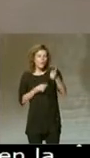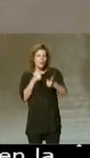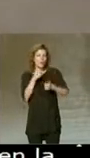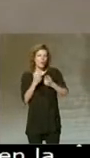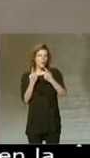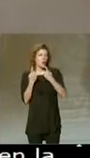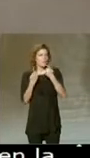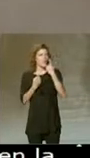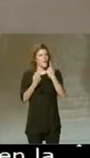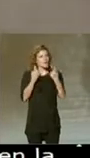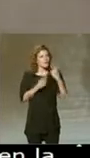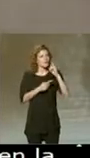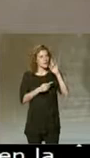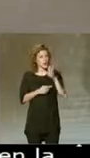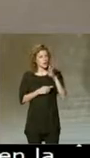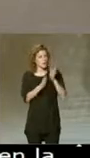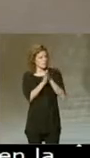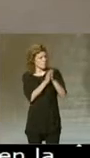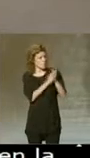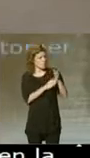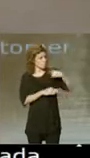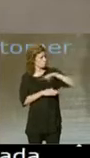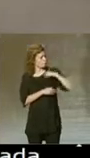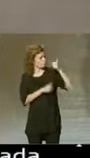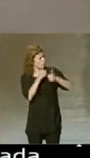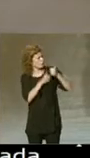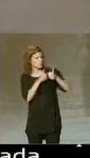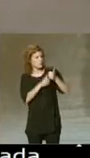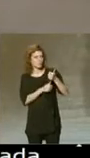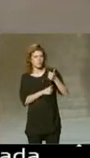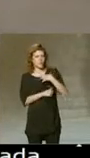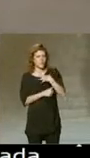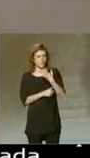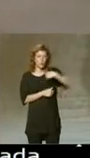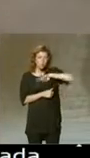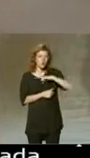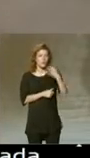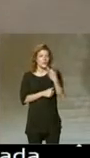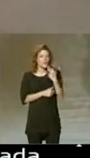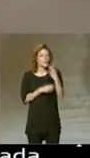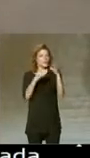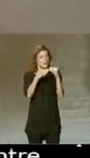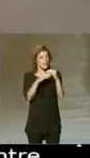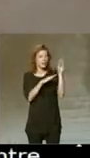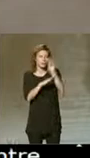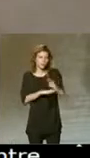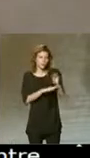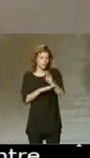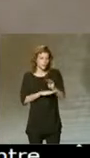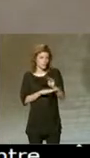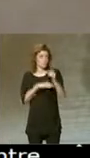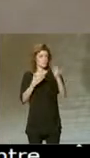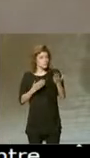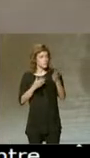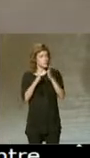our customers. There's increasing rivalry among universities, and we need to take into account our customers and